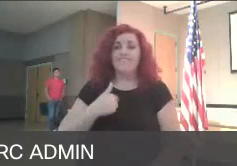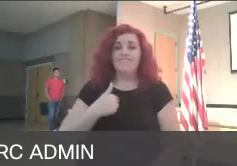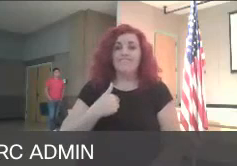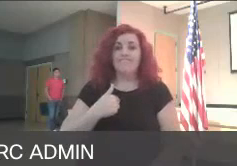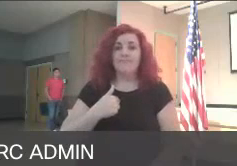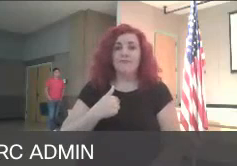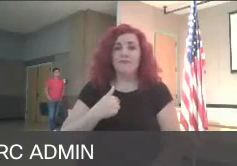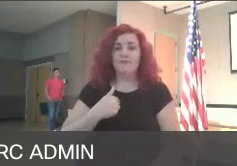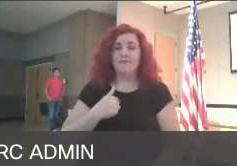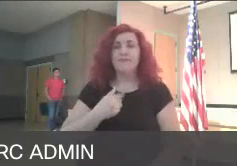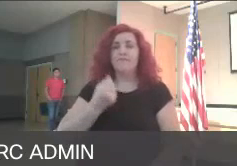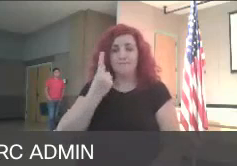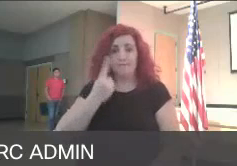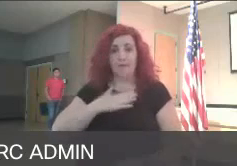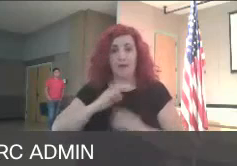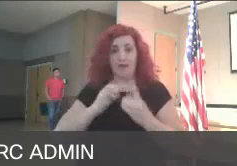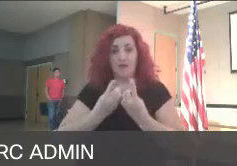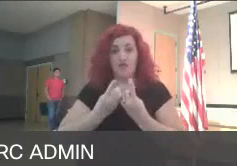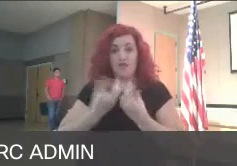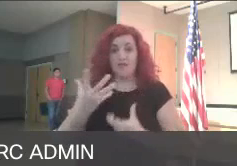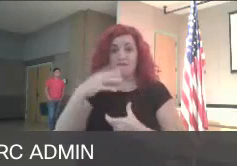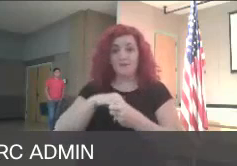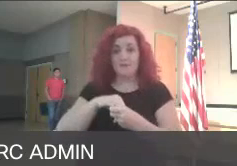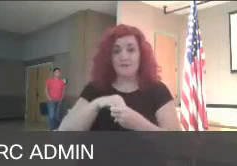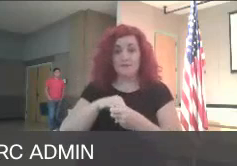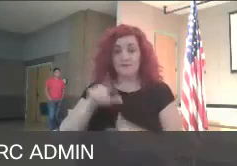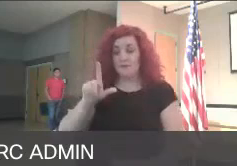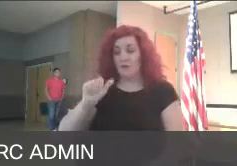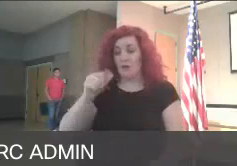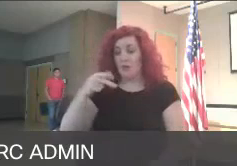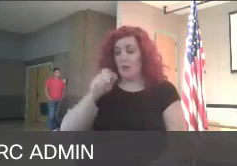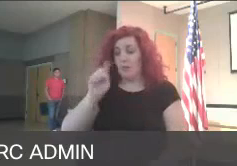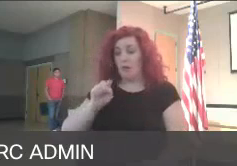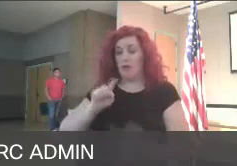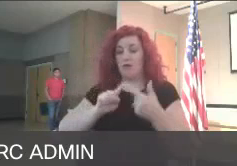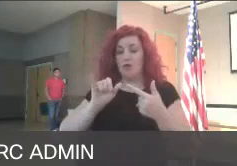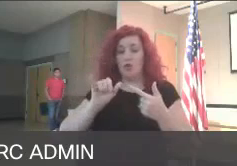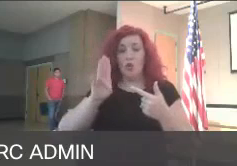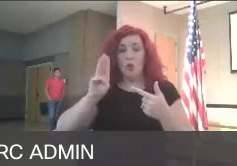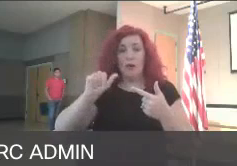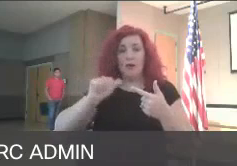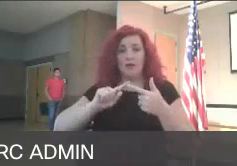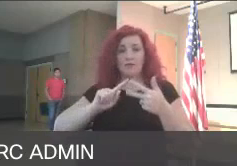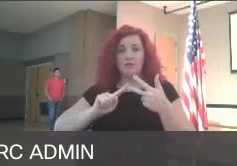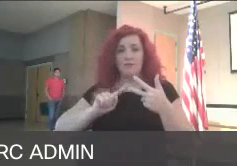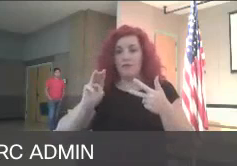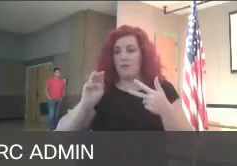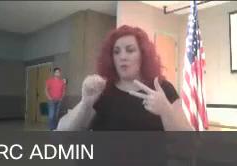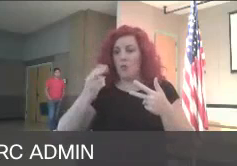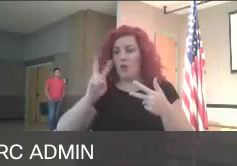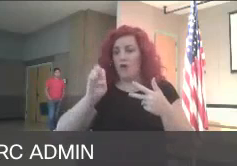my district includes La Paz, Yuma, and Mojave